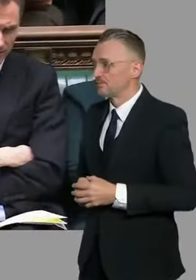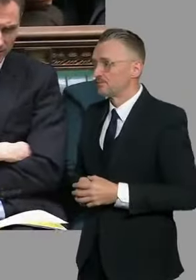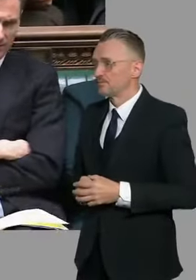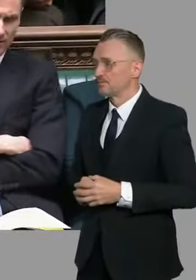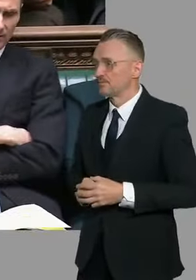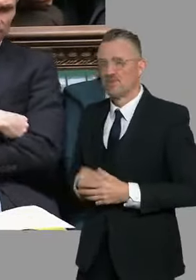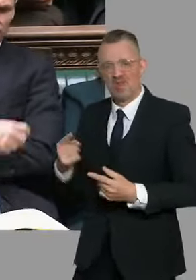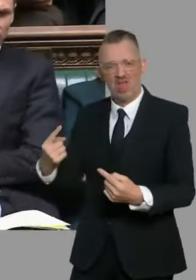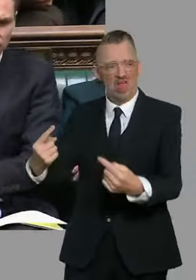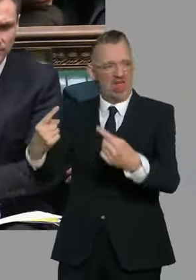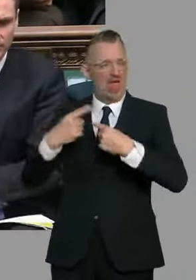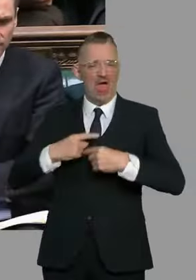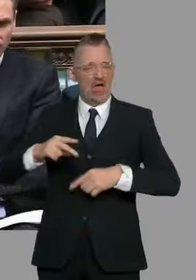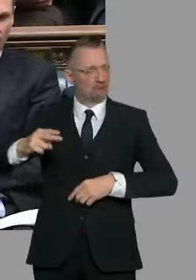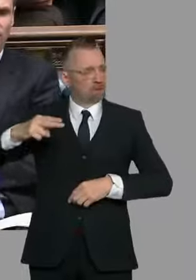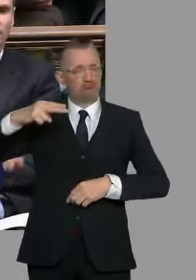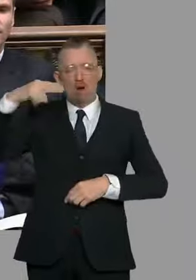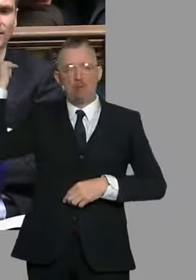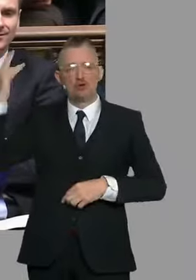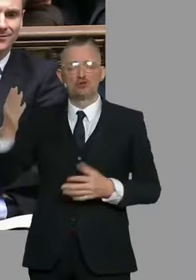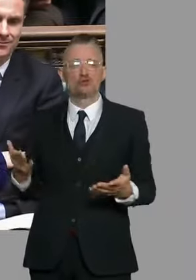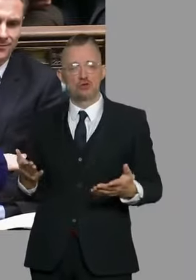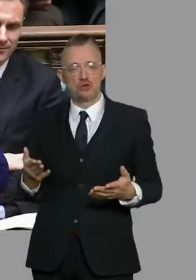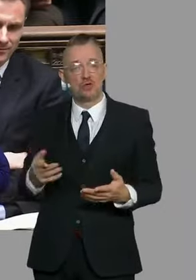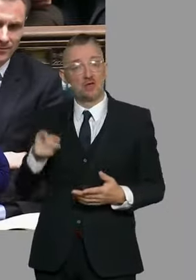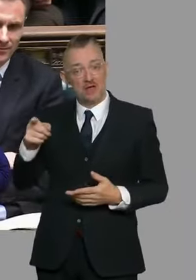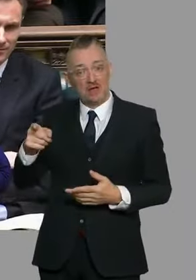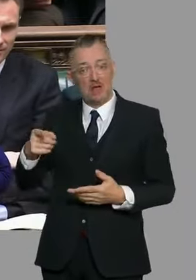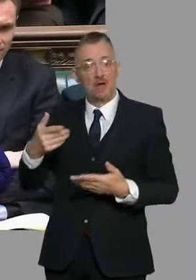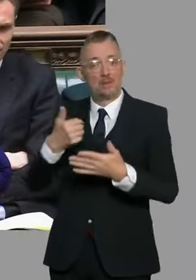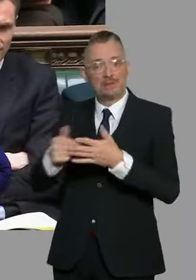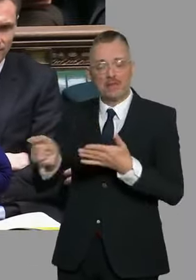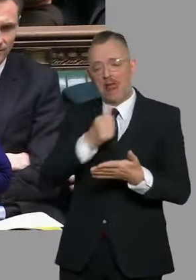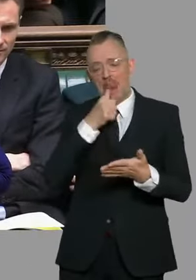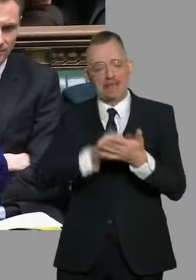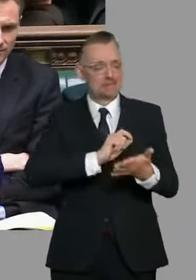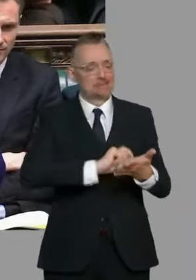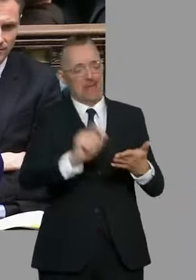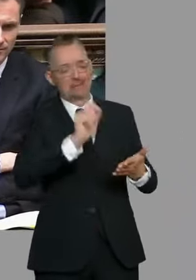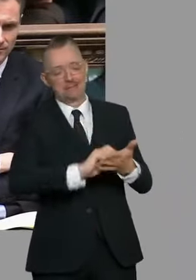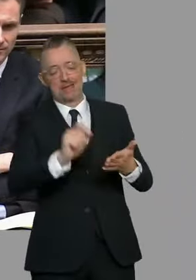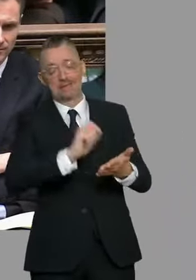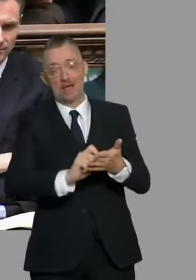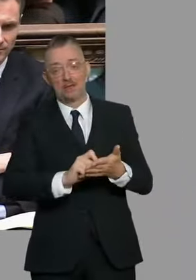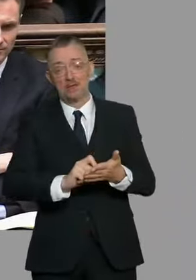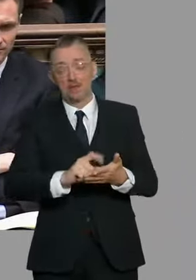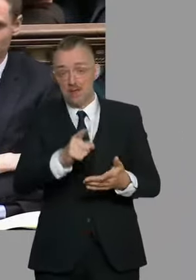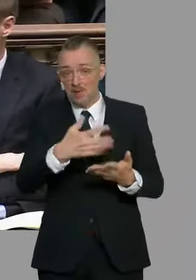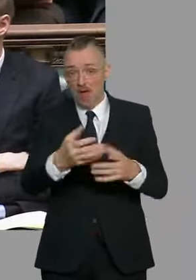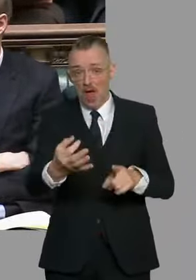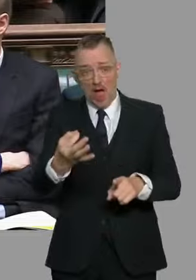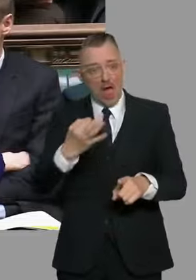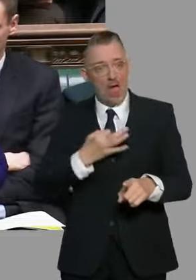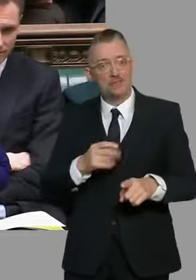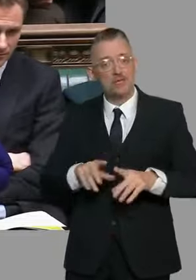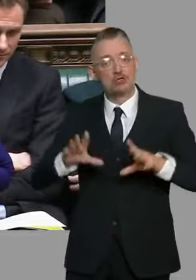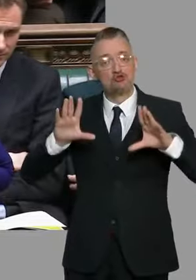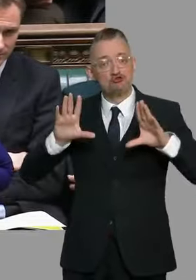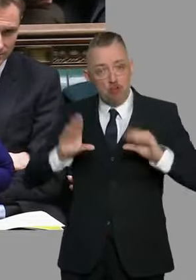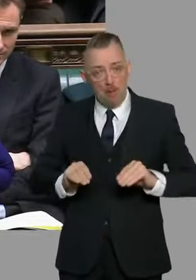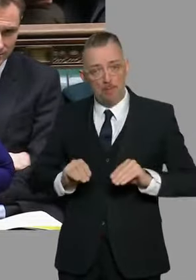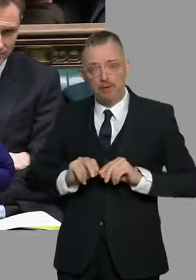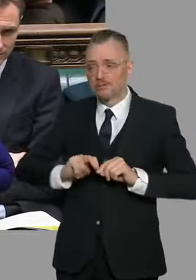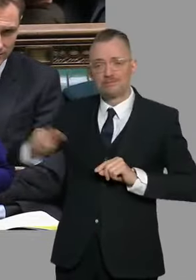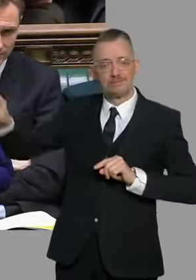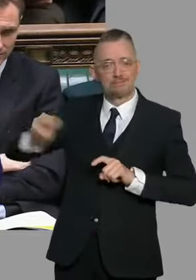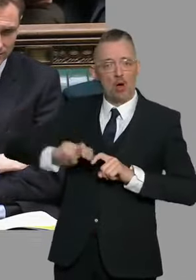who was repeatedly signing letters. He even asked us to pause all deportations. He asked us to pause all deportation. He doesn't want